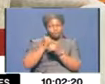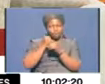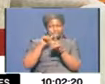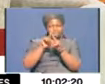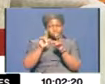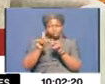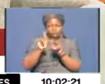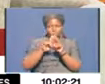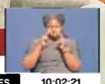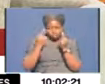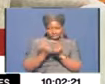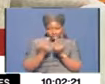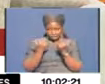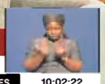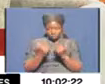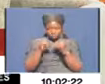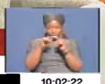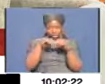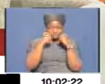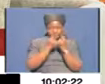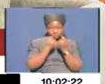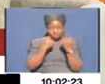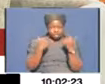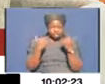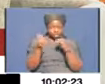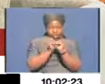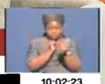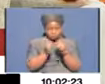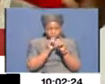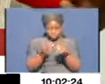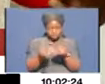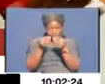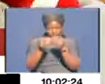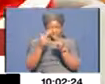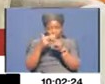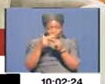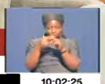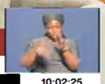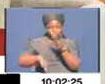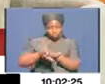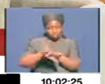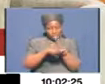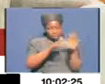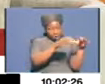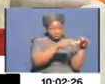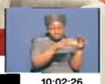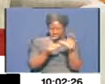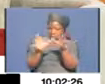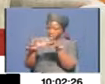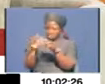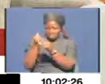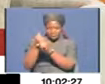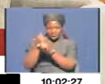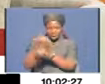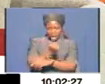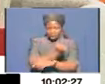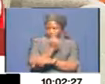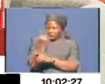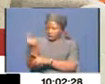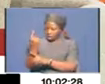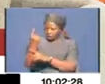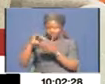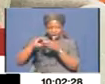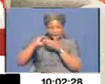In fact, the team now, the sport now, which we call football, the clubs are on their own, the federation are on their own, they're only